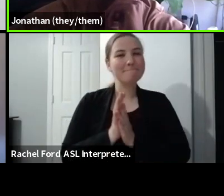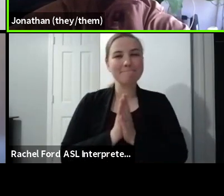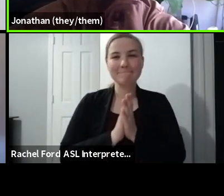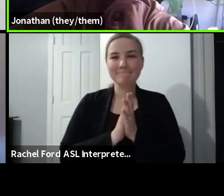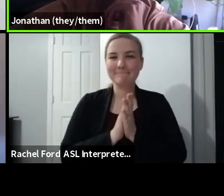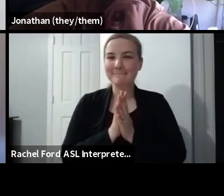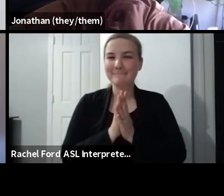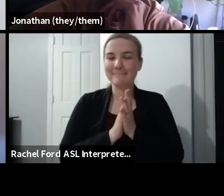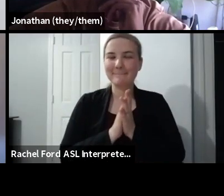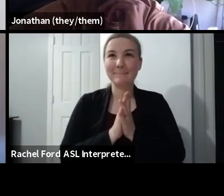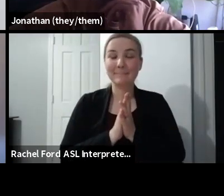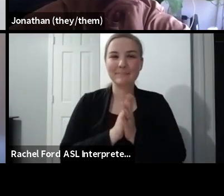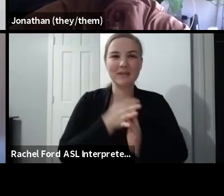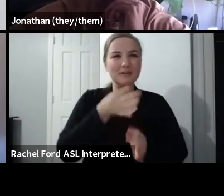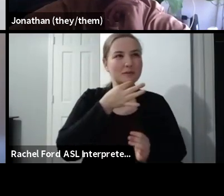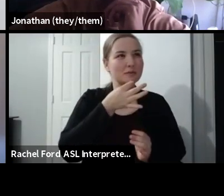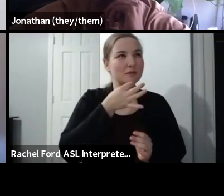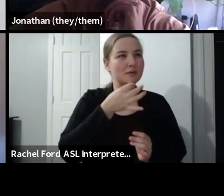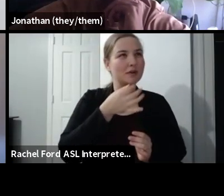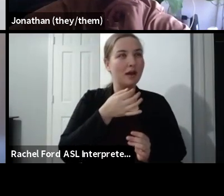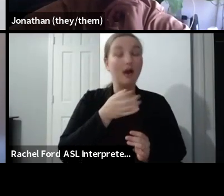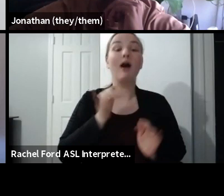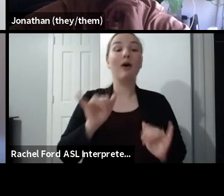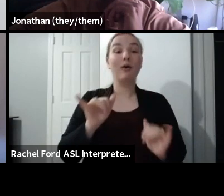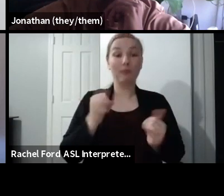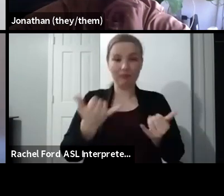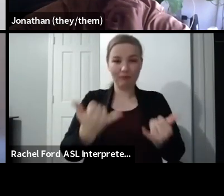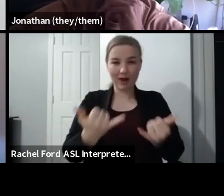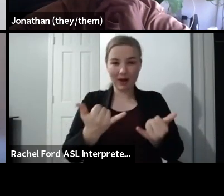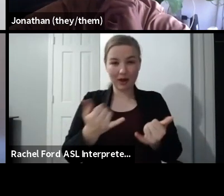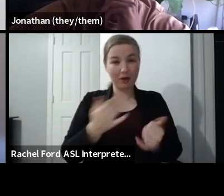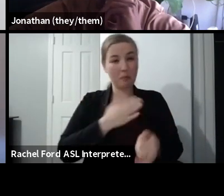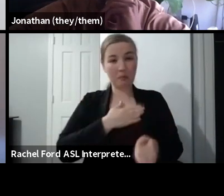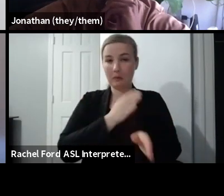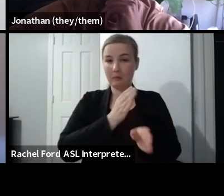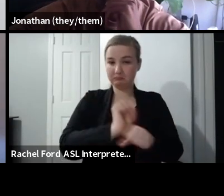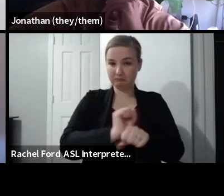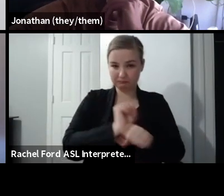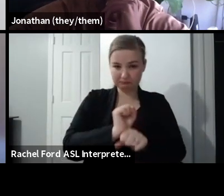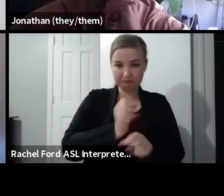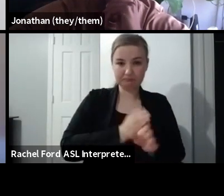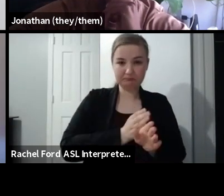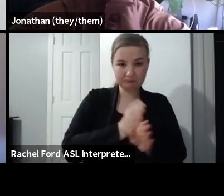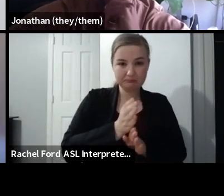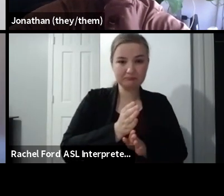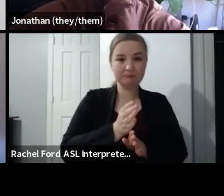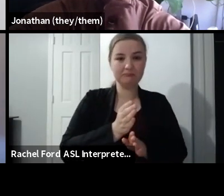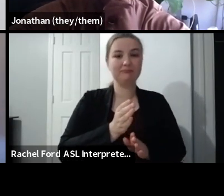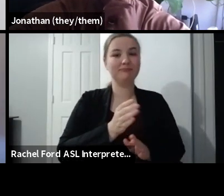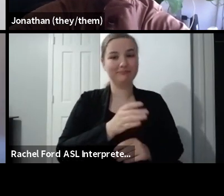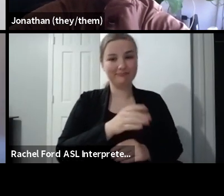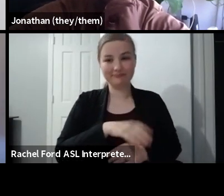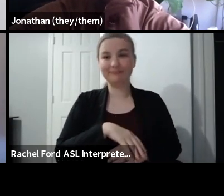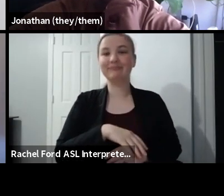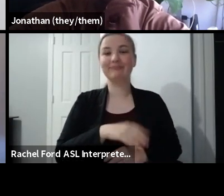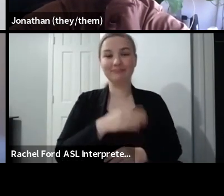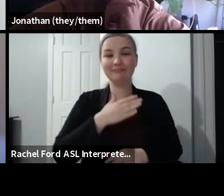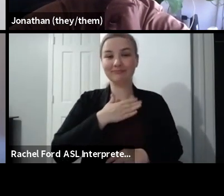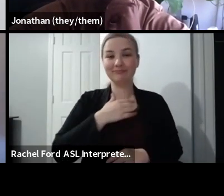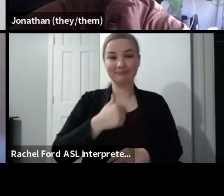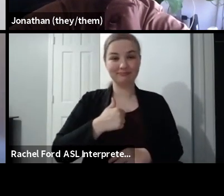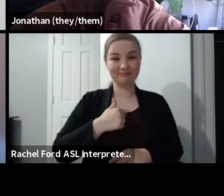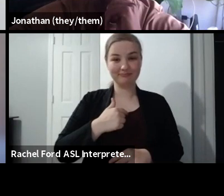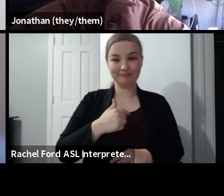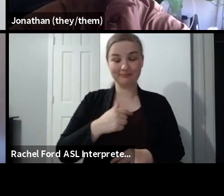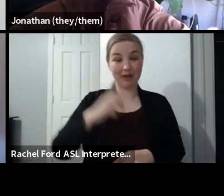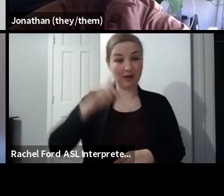What's coming up? Oh, I'm currently, I guess career-wise, what's coming up? I'm on Governor's Island for the